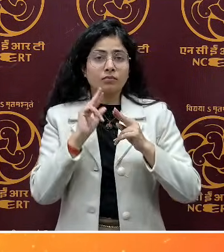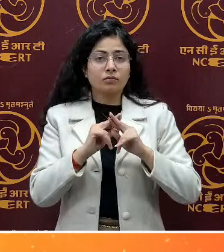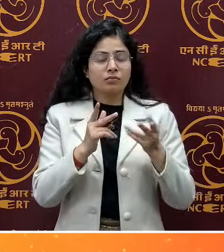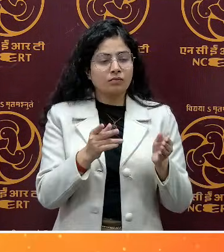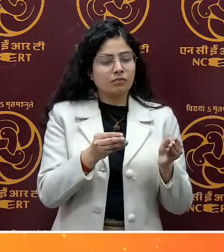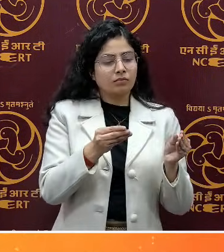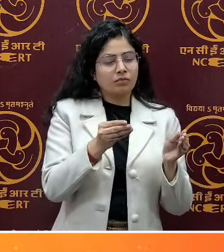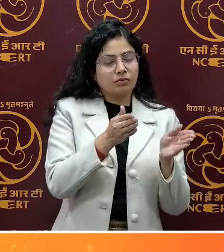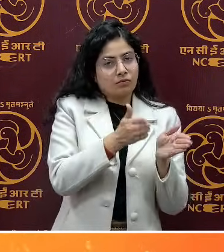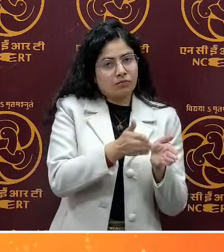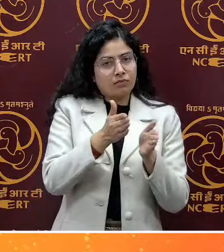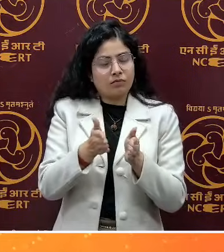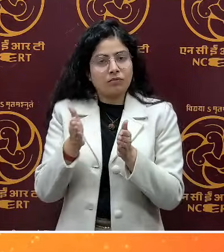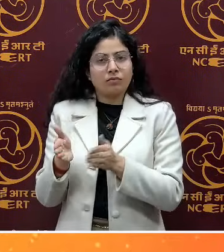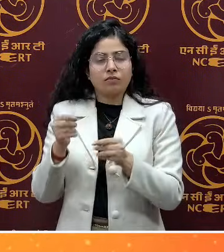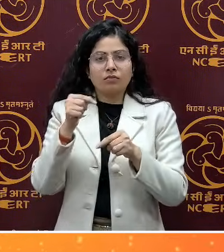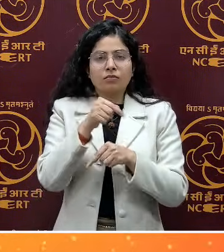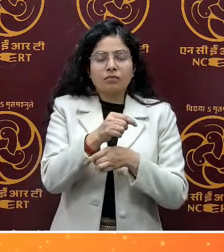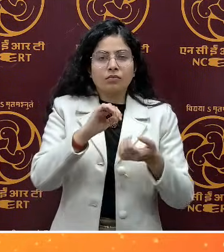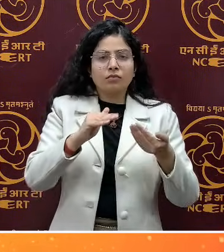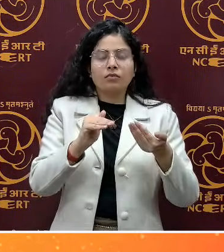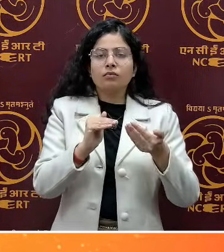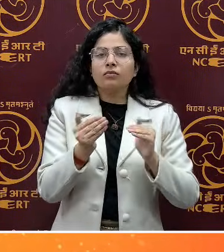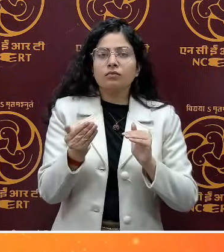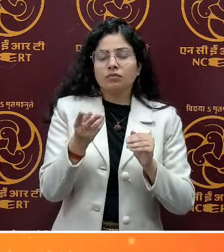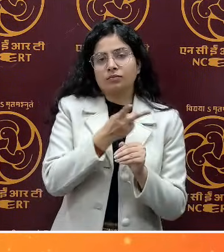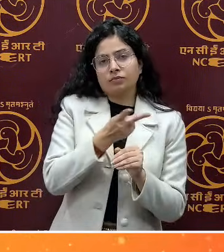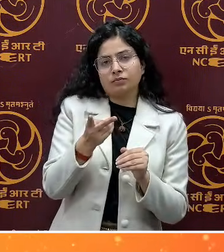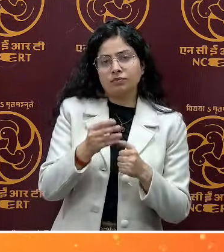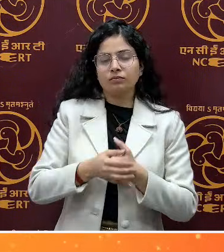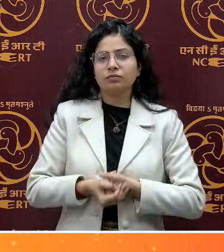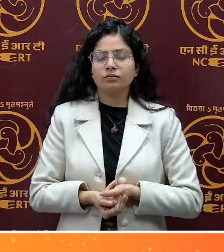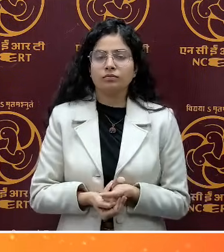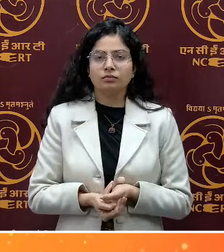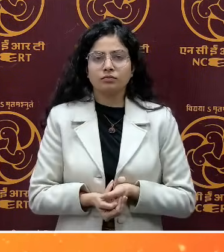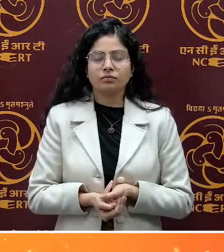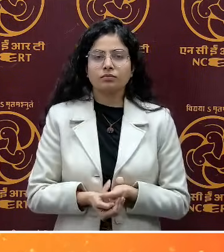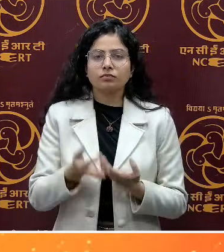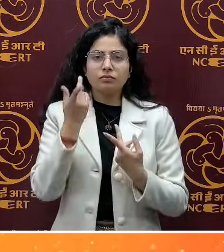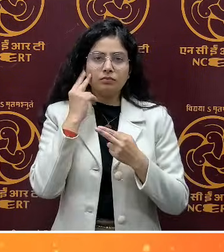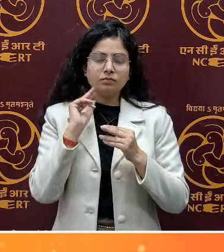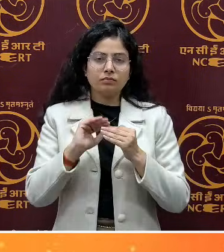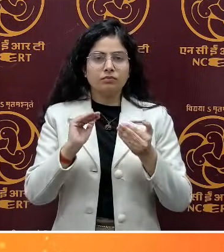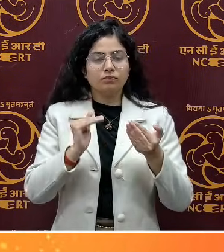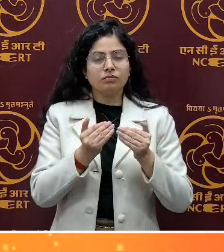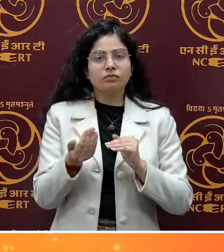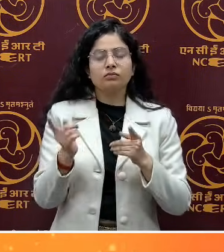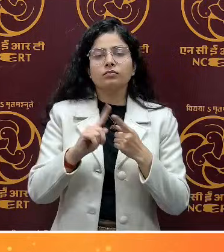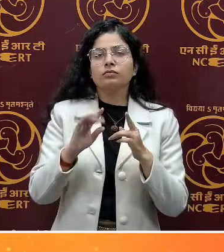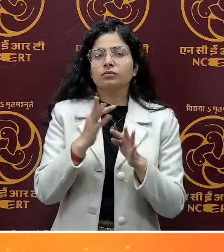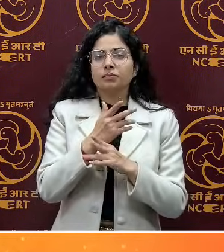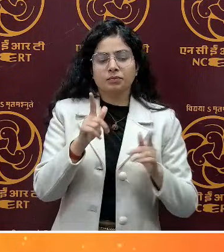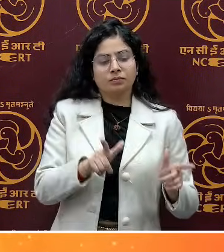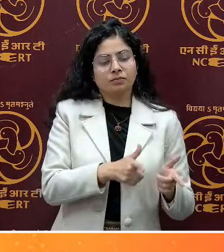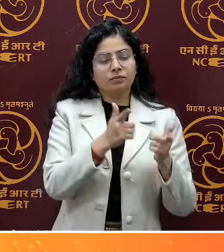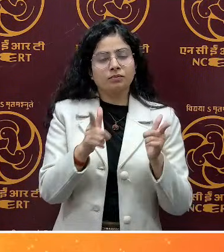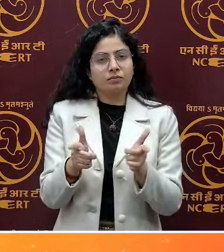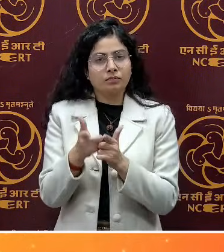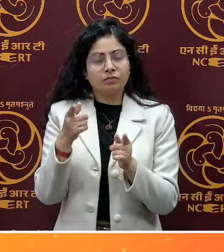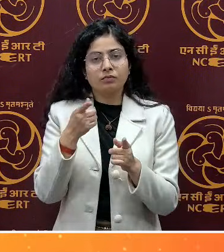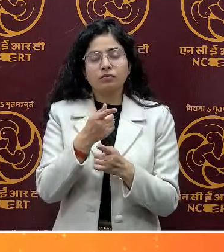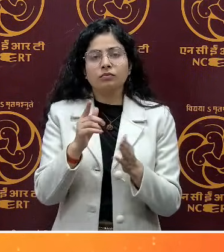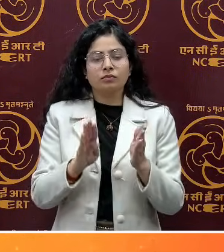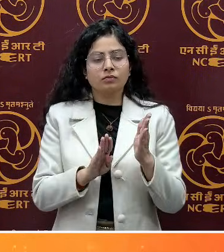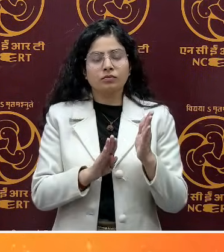planted nearby, they'll start to compete with each other, right? And if competition occurs between the plants, they won't